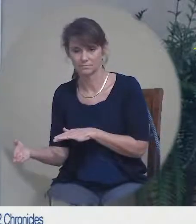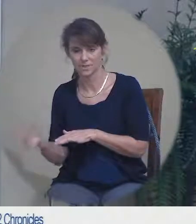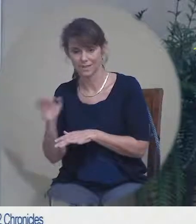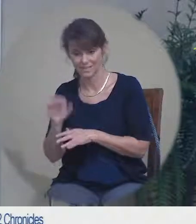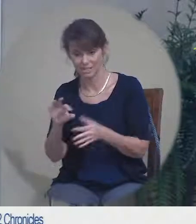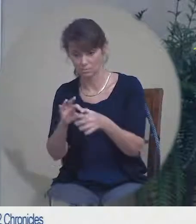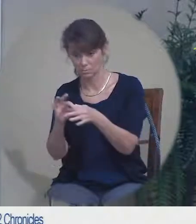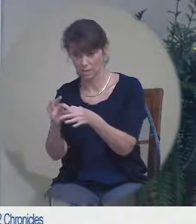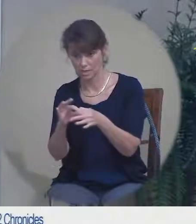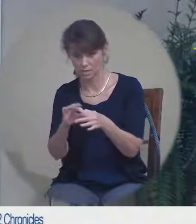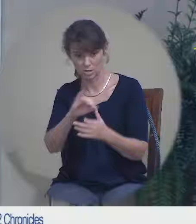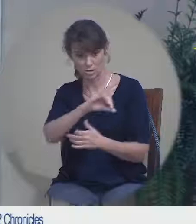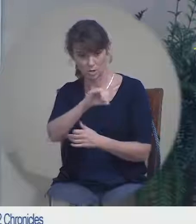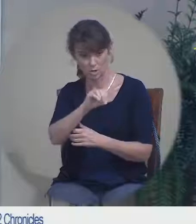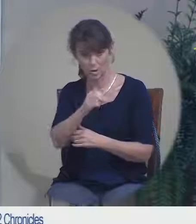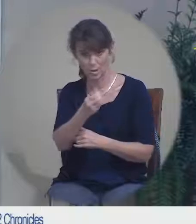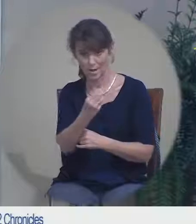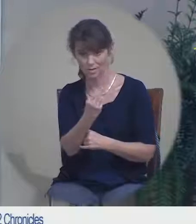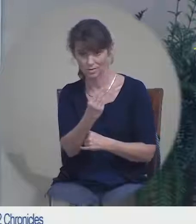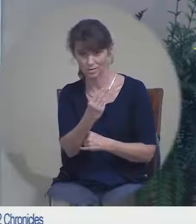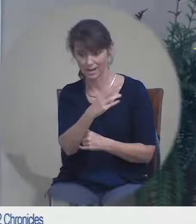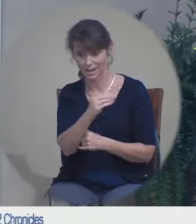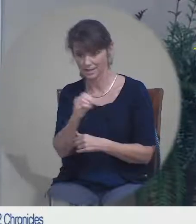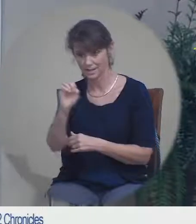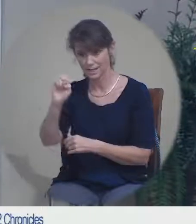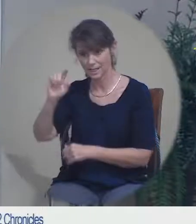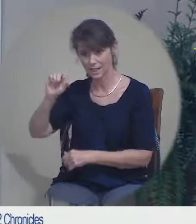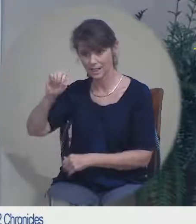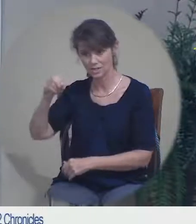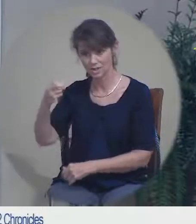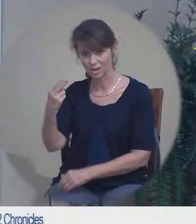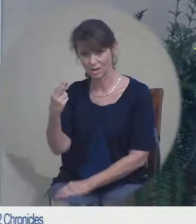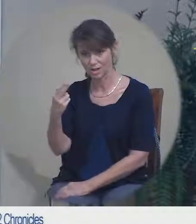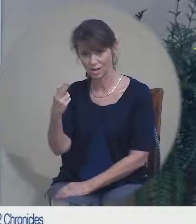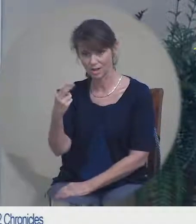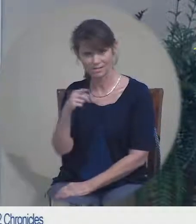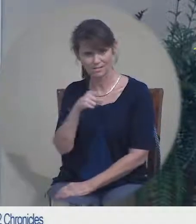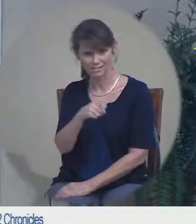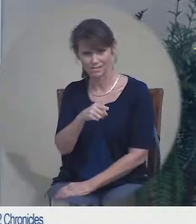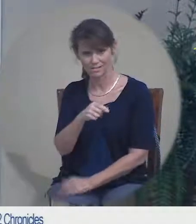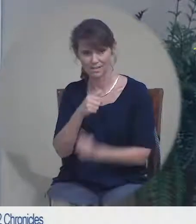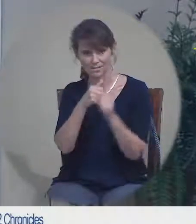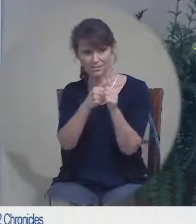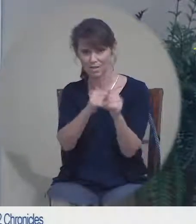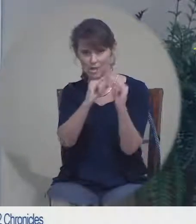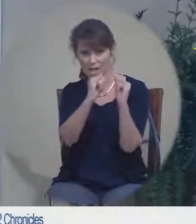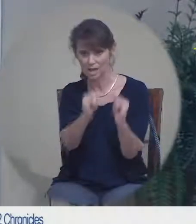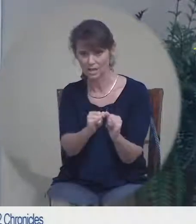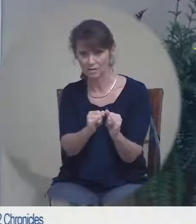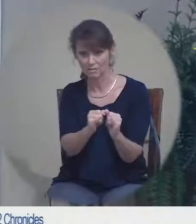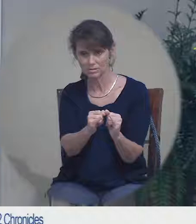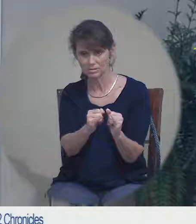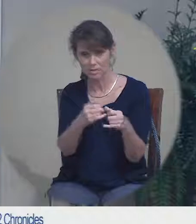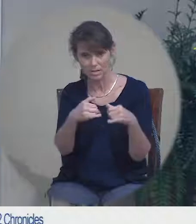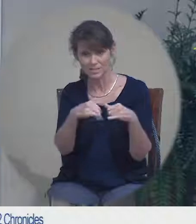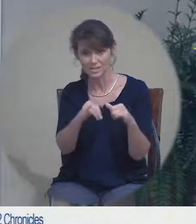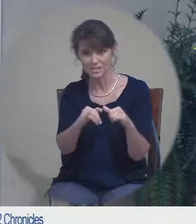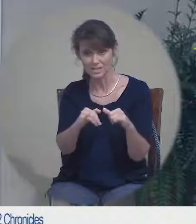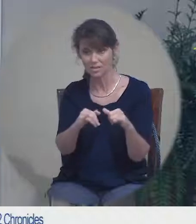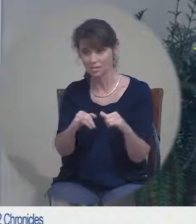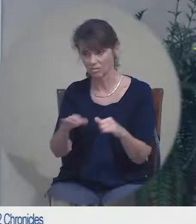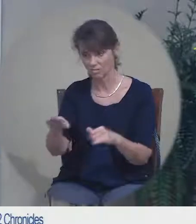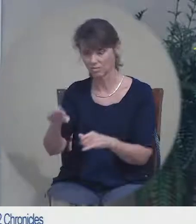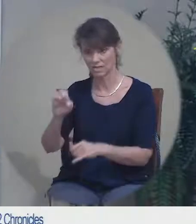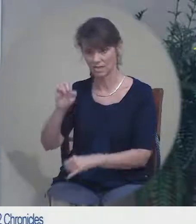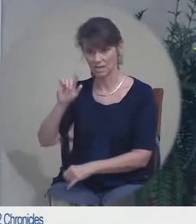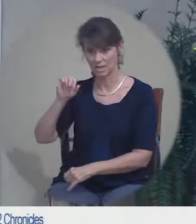and Elisha. Even men who are ungodly recognize Elisha as such a God-fearing man, a godly